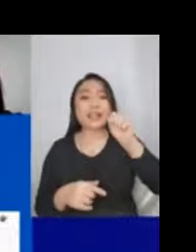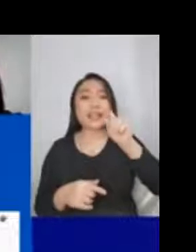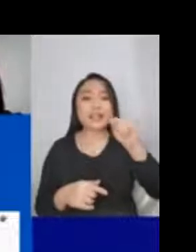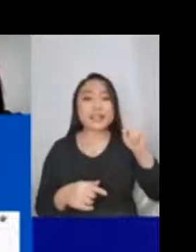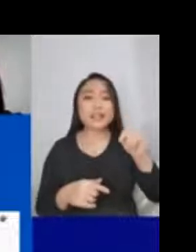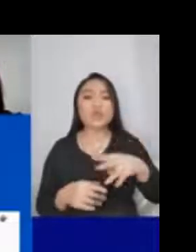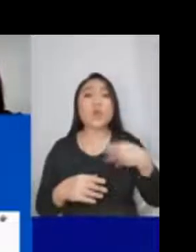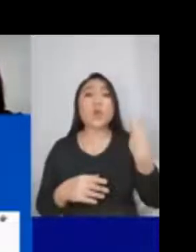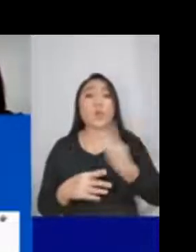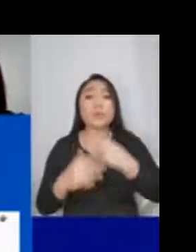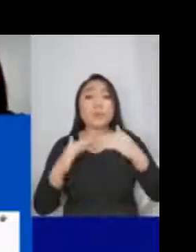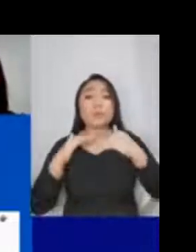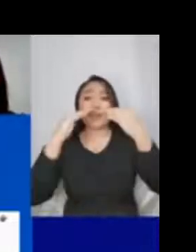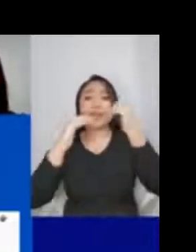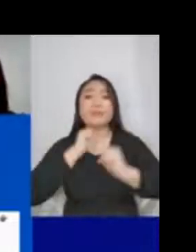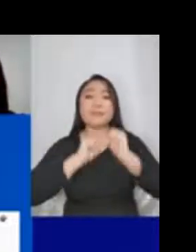instagram.com/dosttvph.